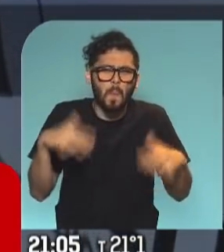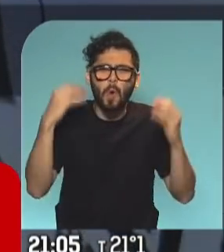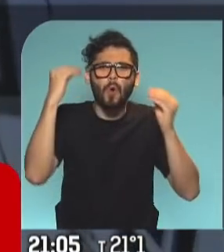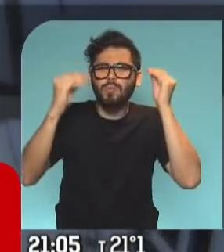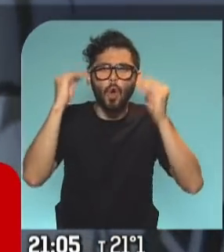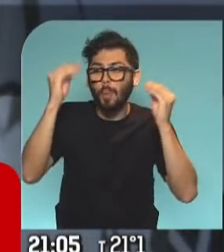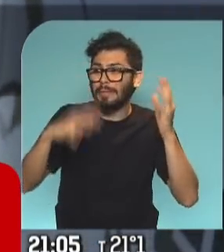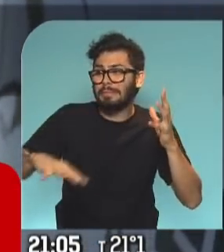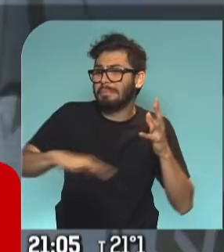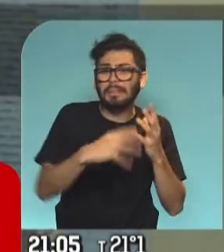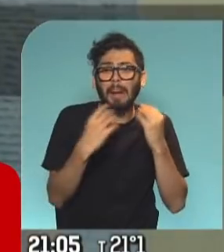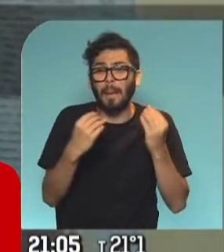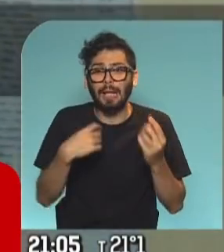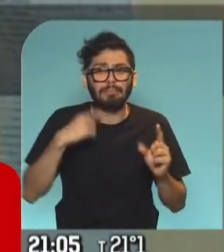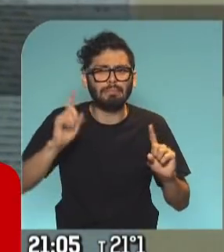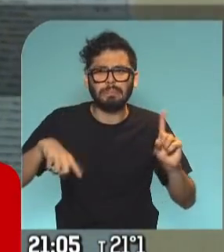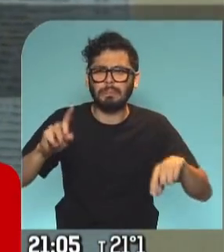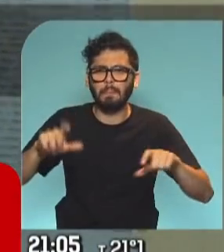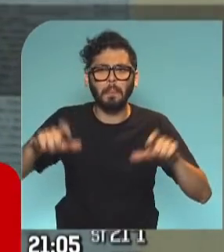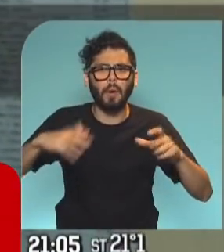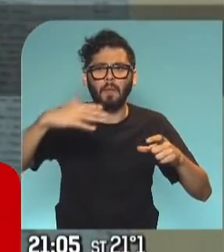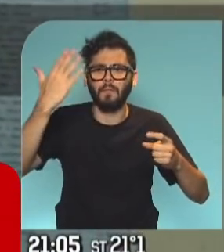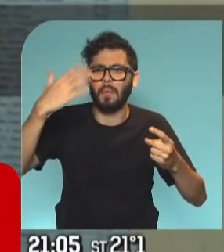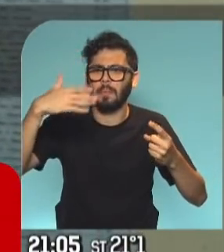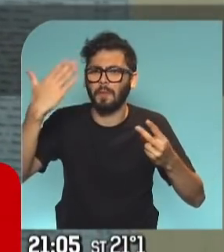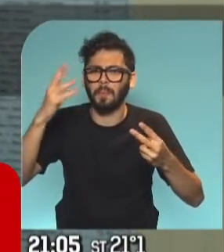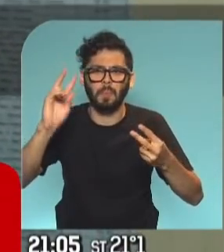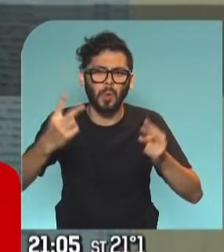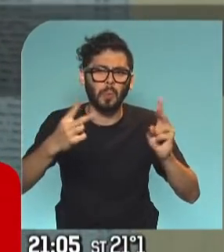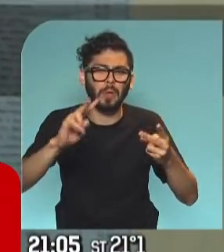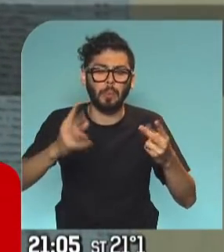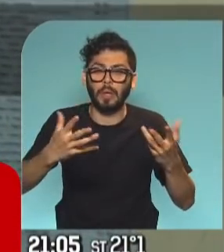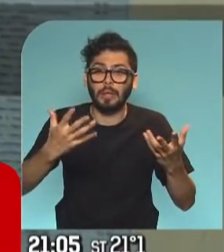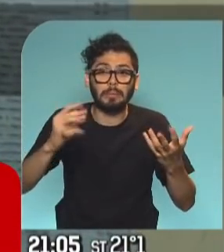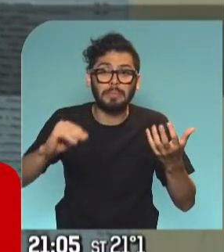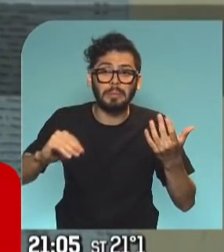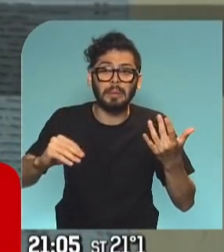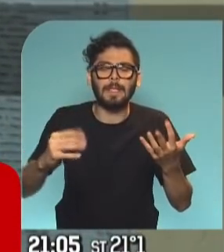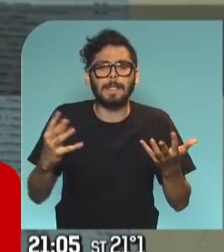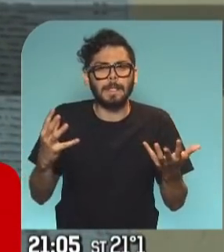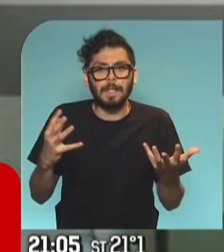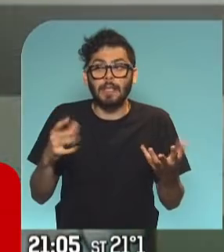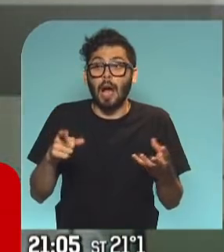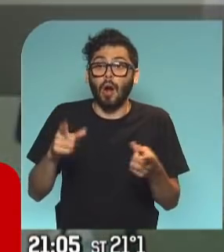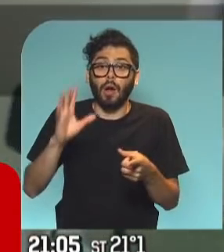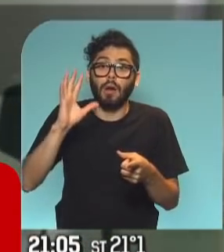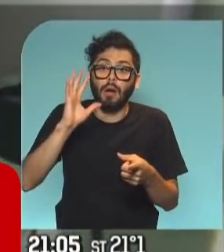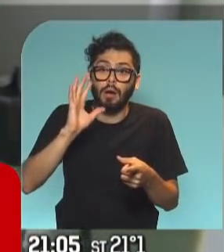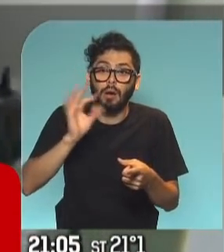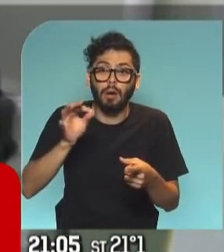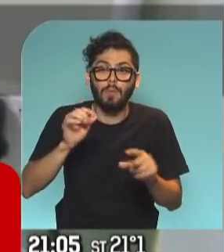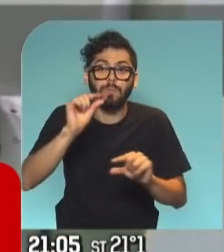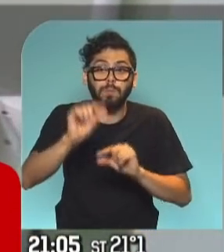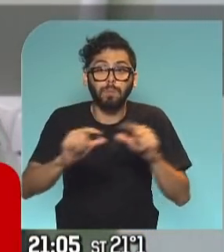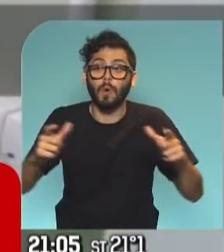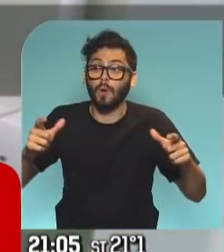And people are actually getting ill and also dying and all that. And so it was a relief that, yes, things are